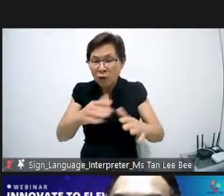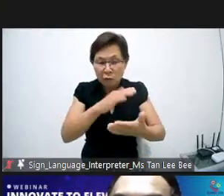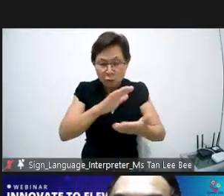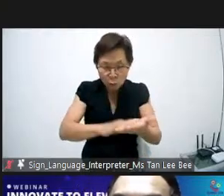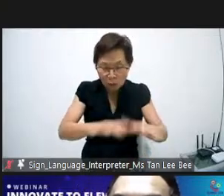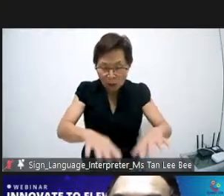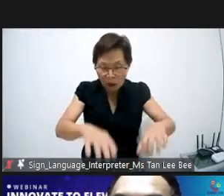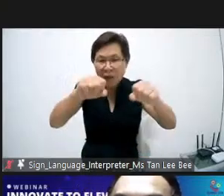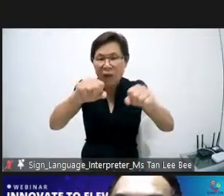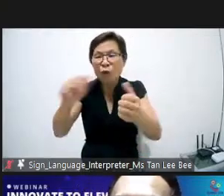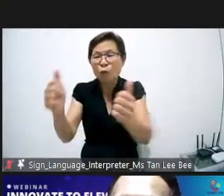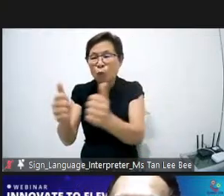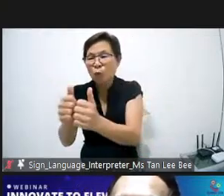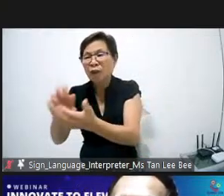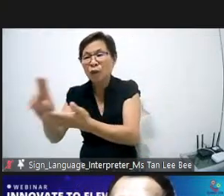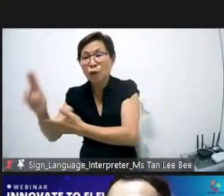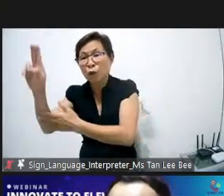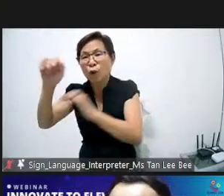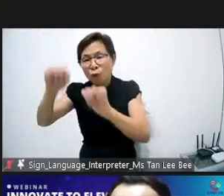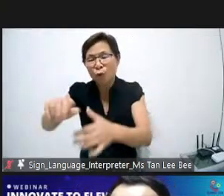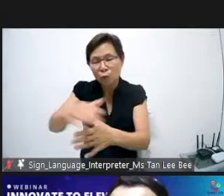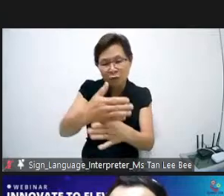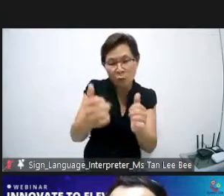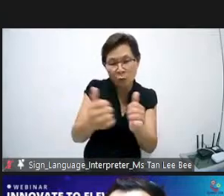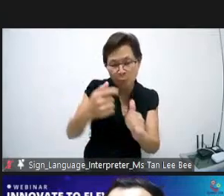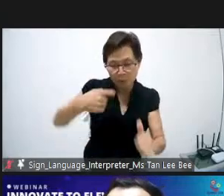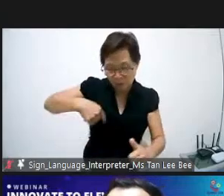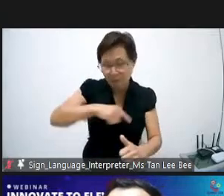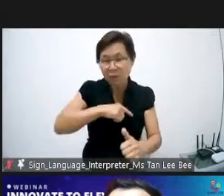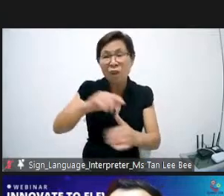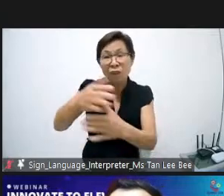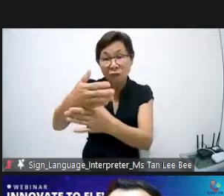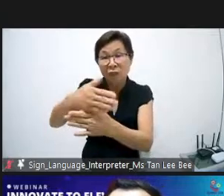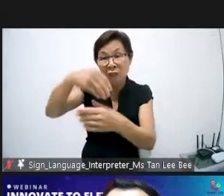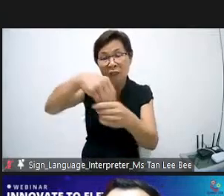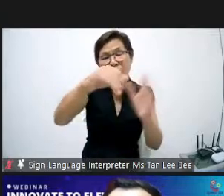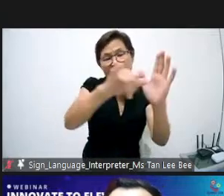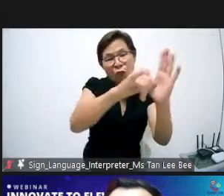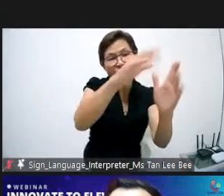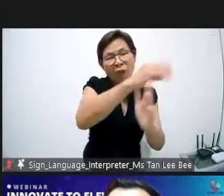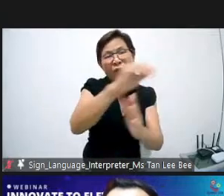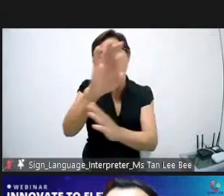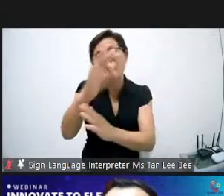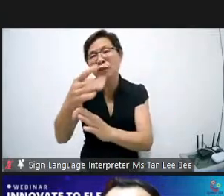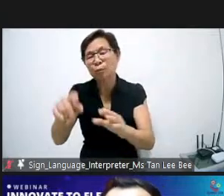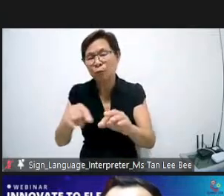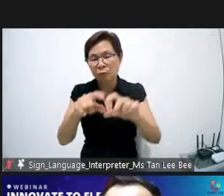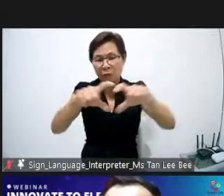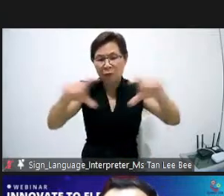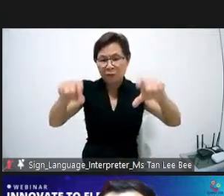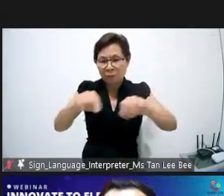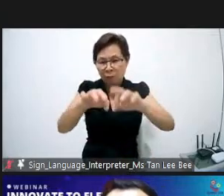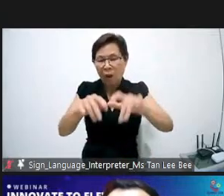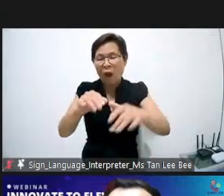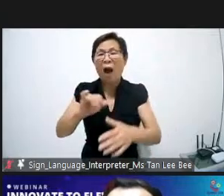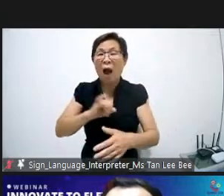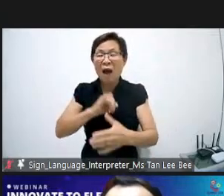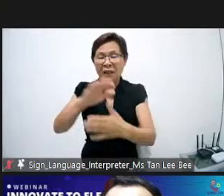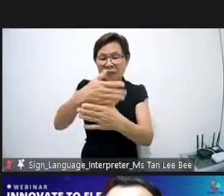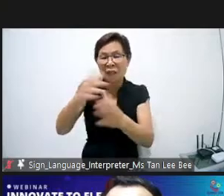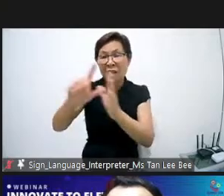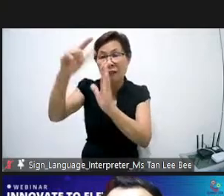respective states or countries, please do share with us in the YouTube and Facebook chat box, and I will share it later. So,